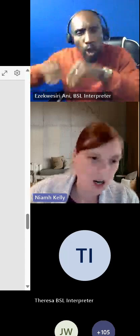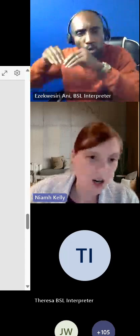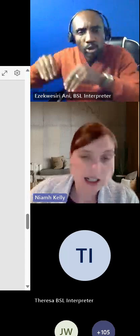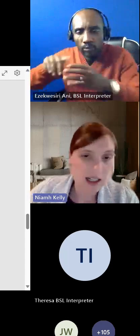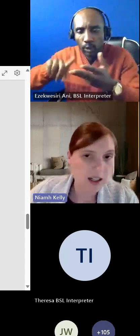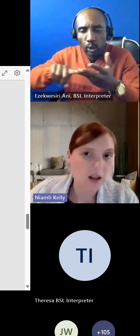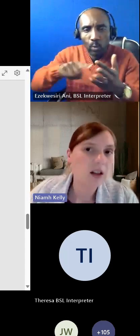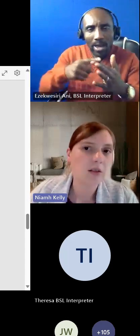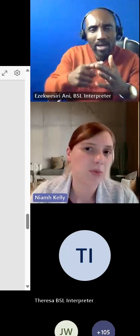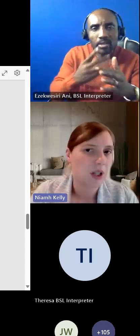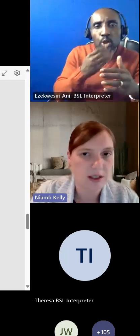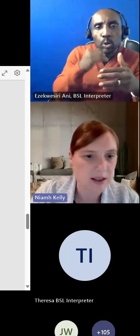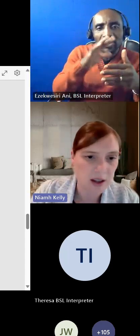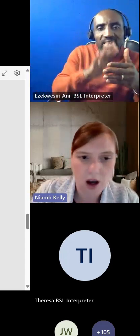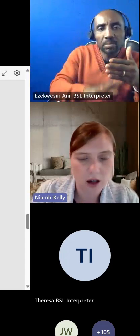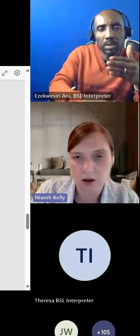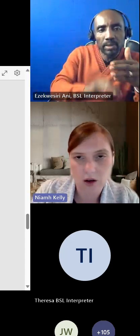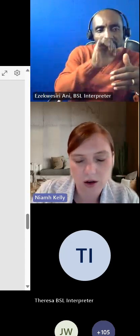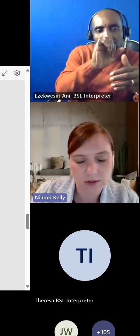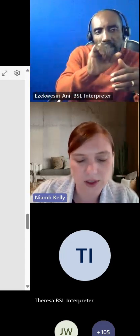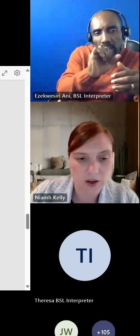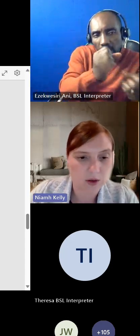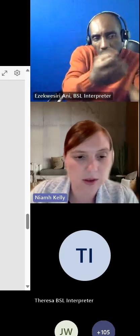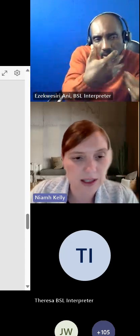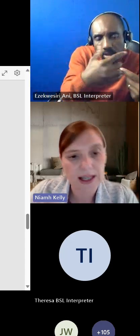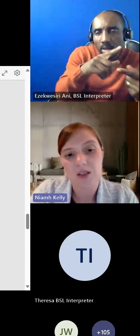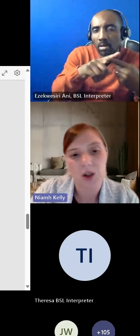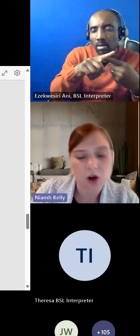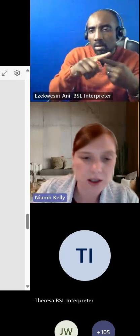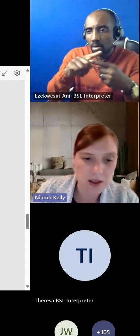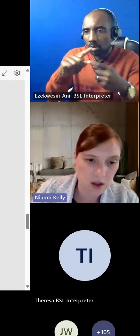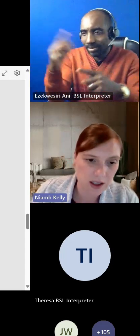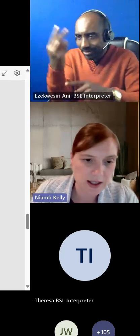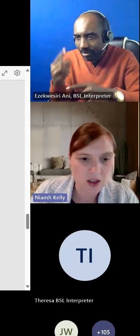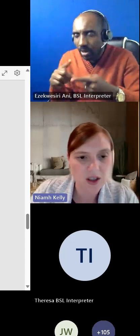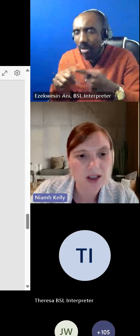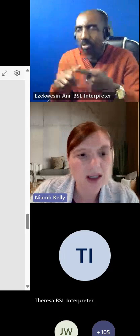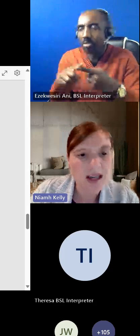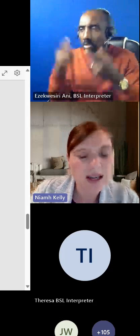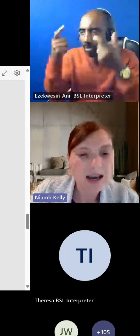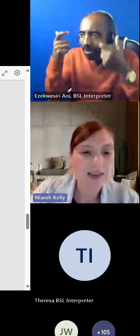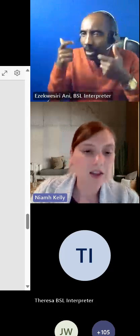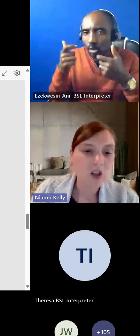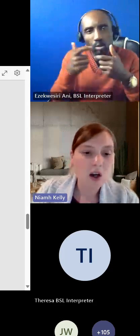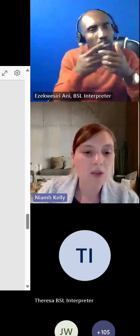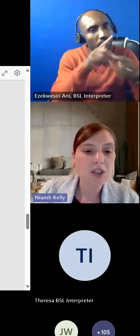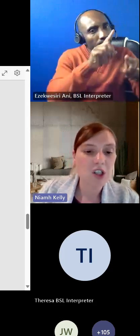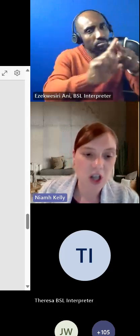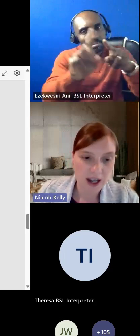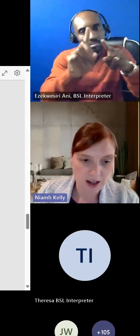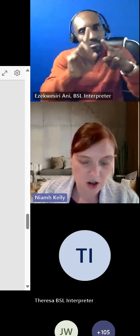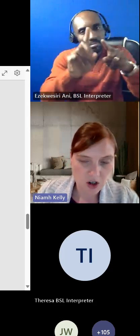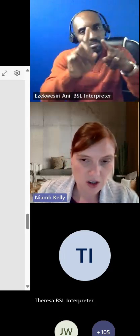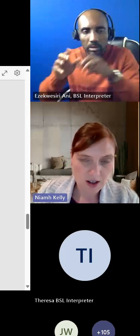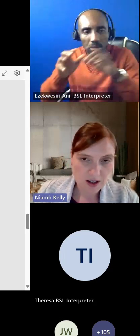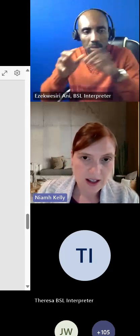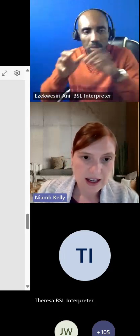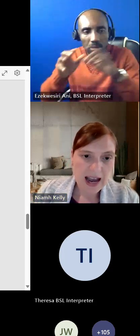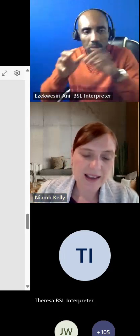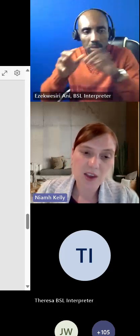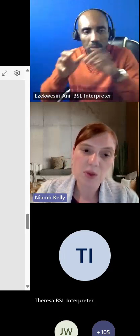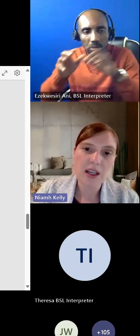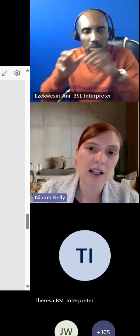design, engineering to legal, because it's not, this has to be across the organization. And the time to